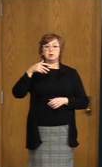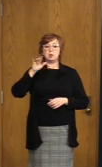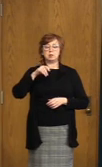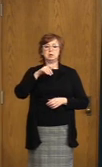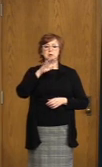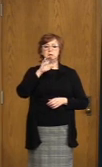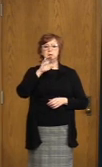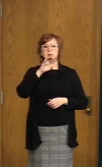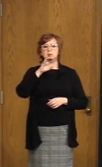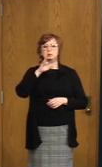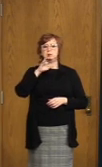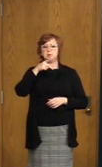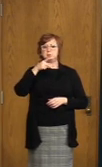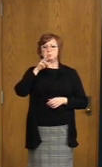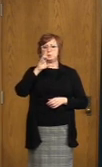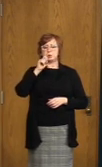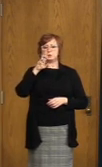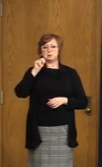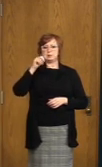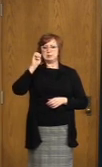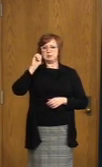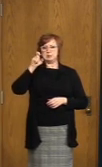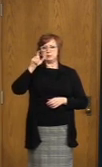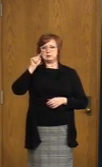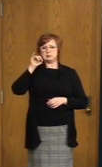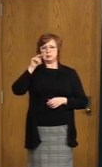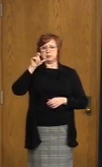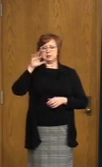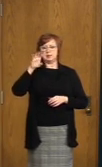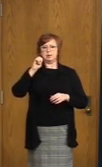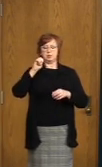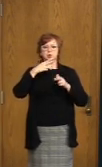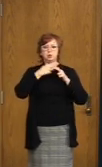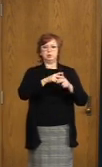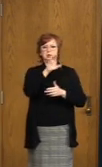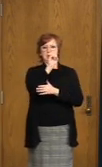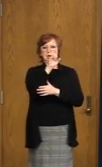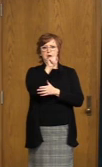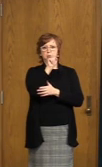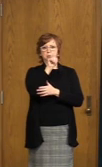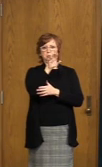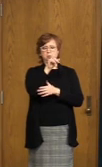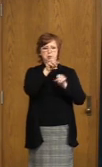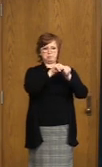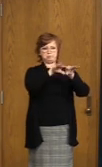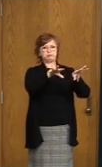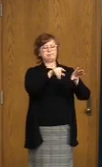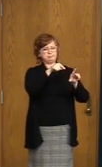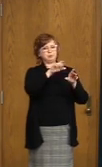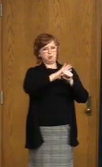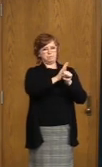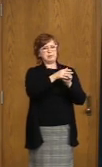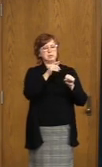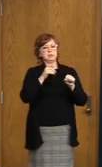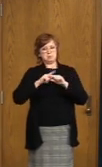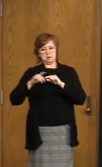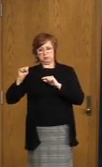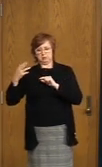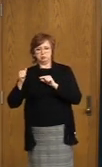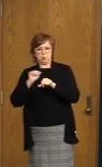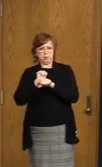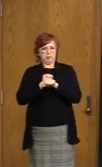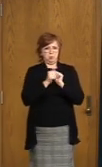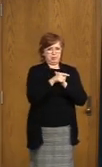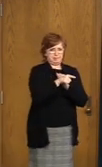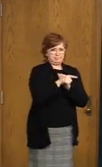outbreak situation. The Saskatchewan Health Authority has been working closely with local leadership on extended care and working to manage the situation.